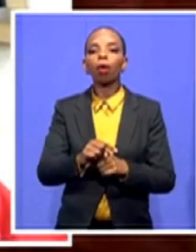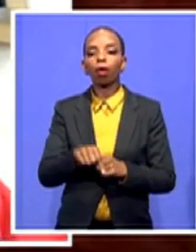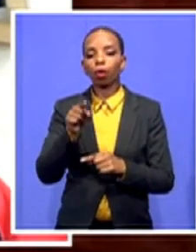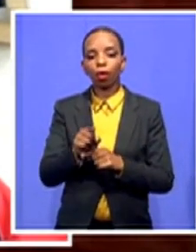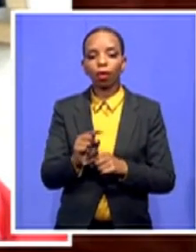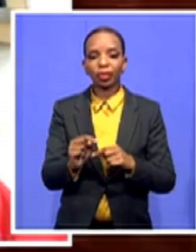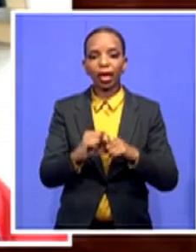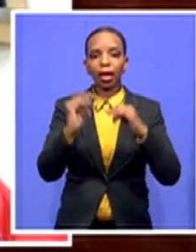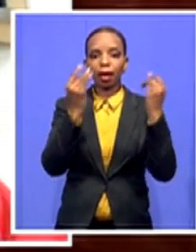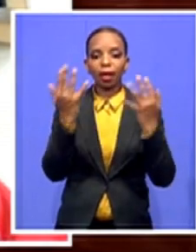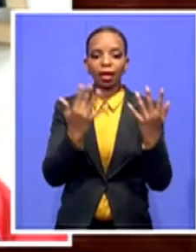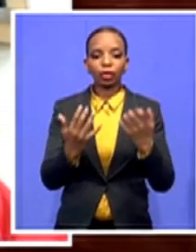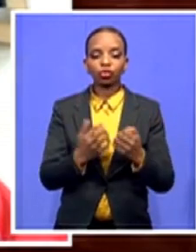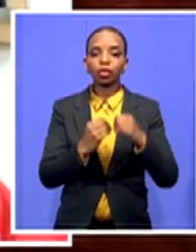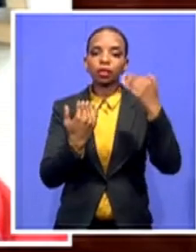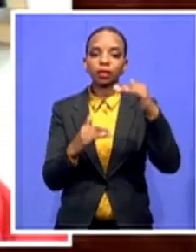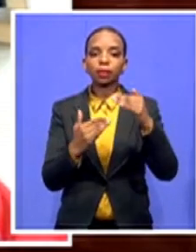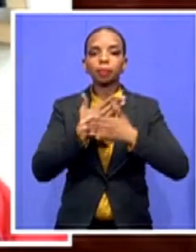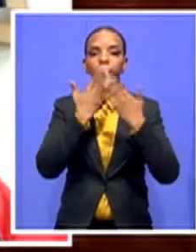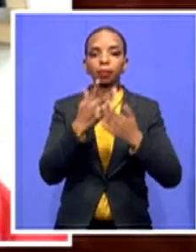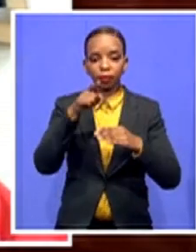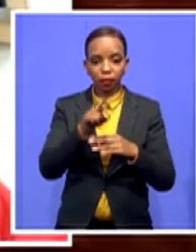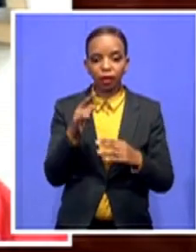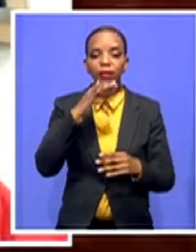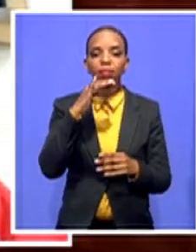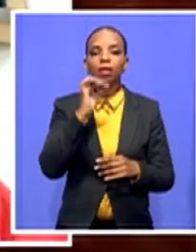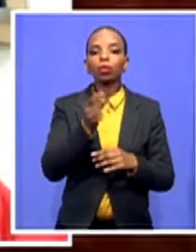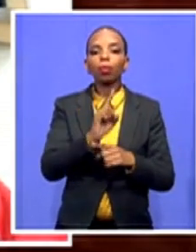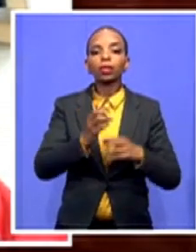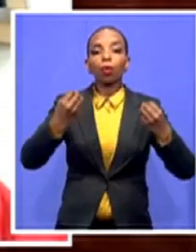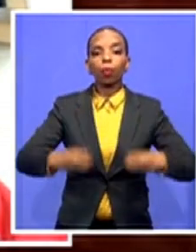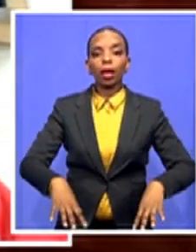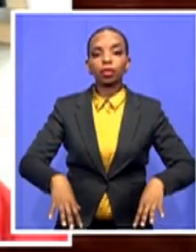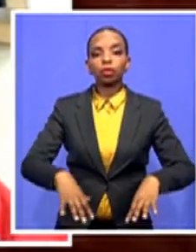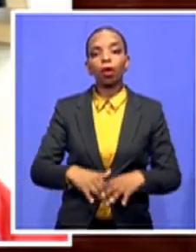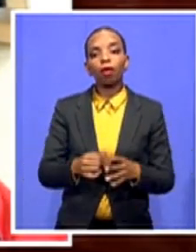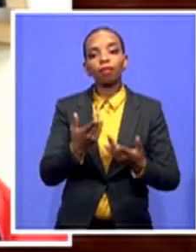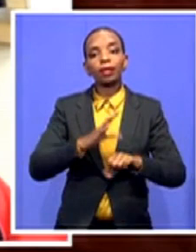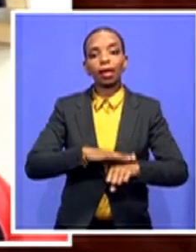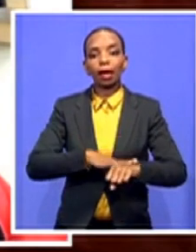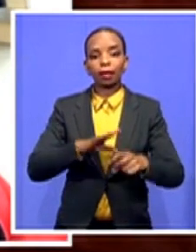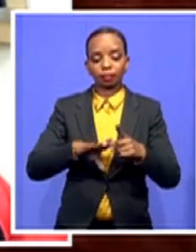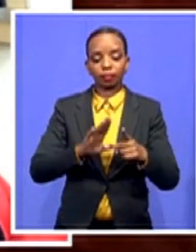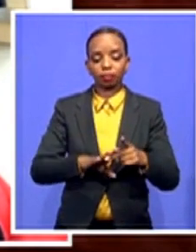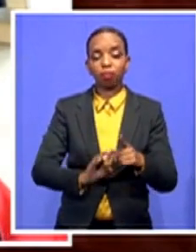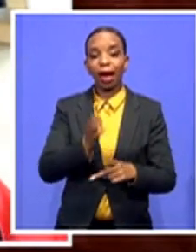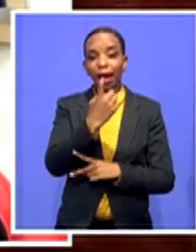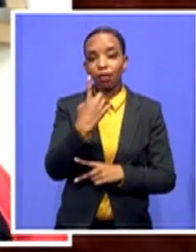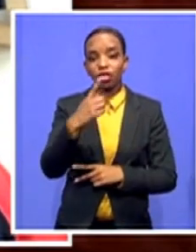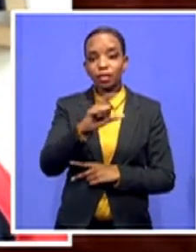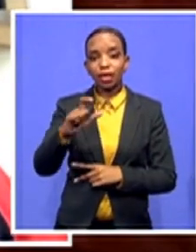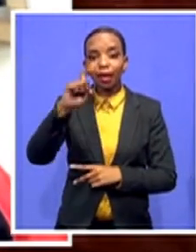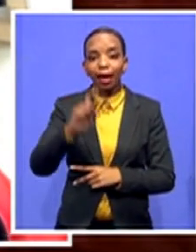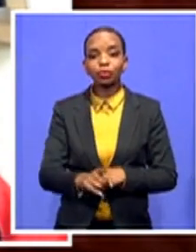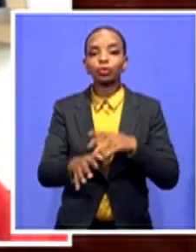of managerial time and resources to try and justify every cent, and therefore a defocus away from